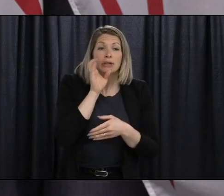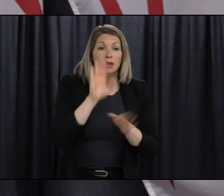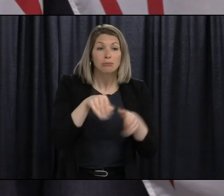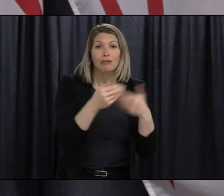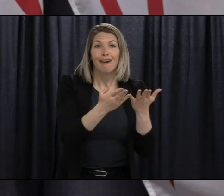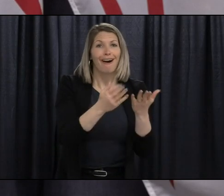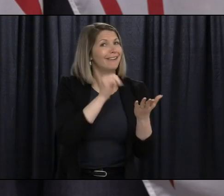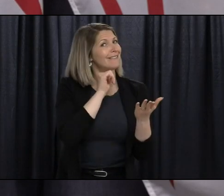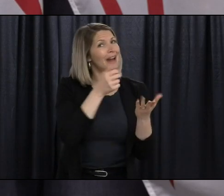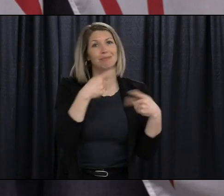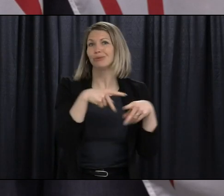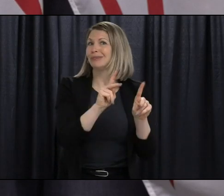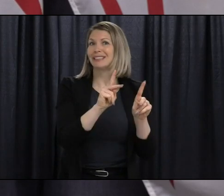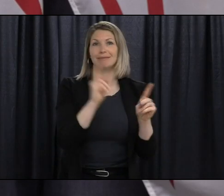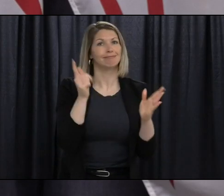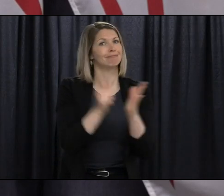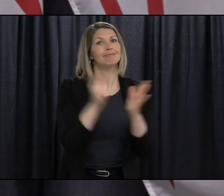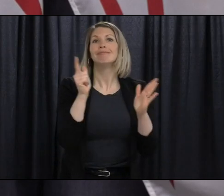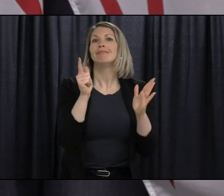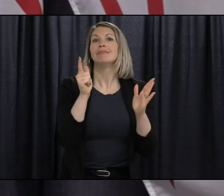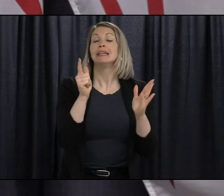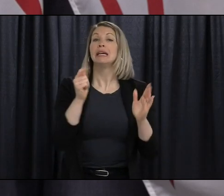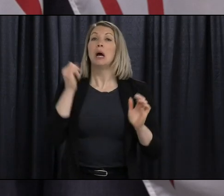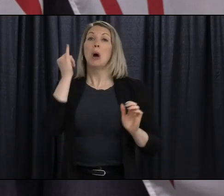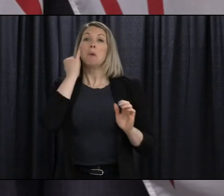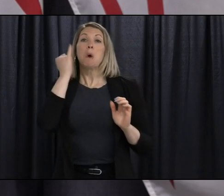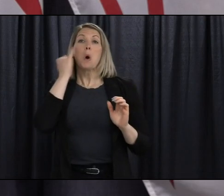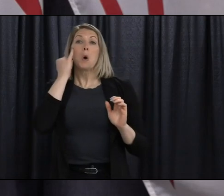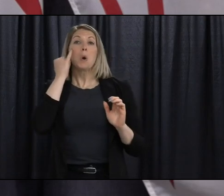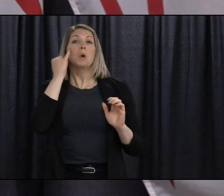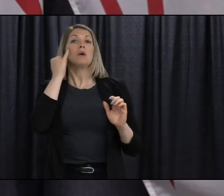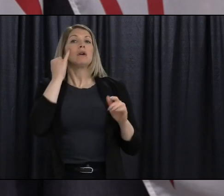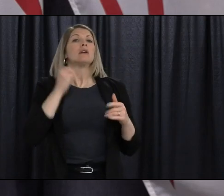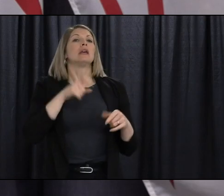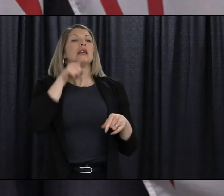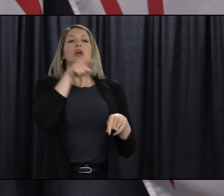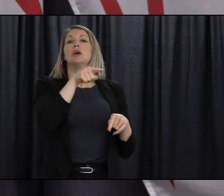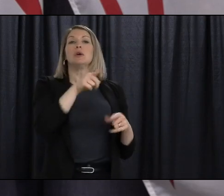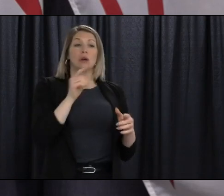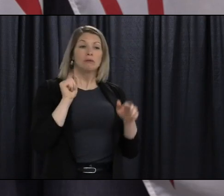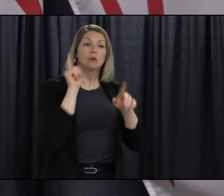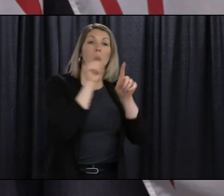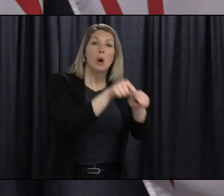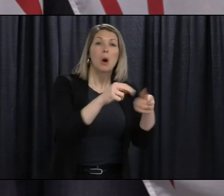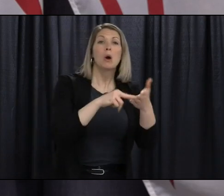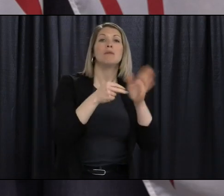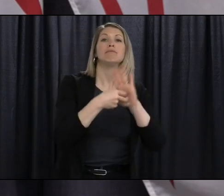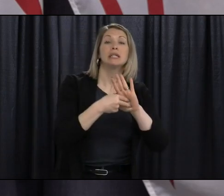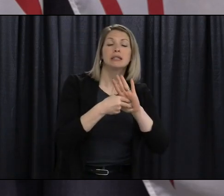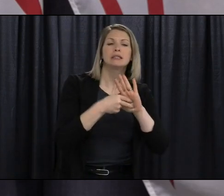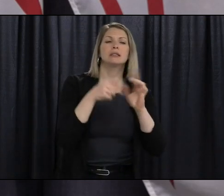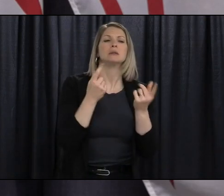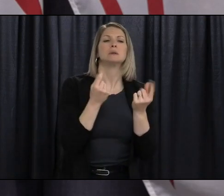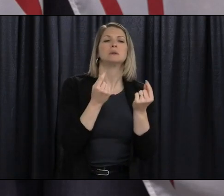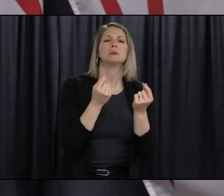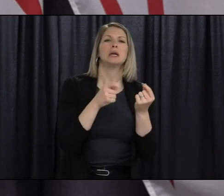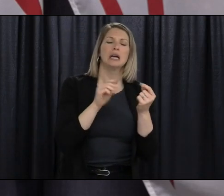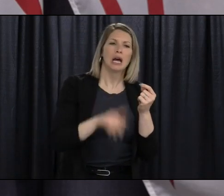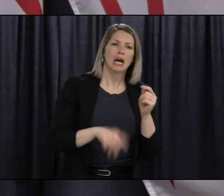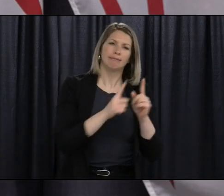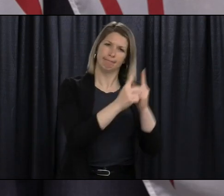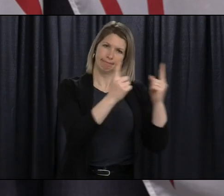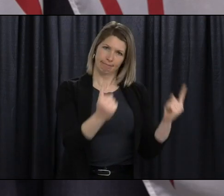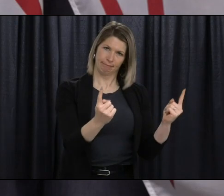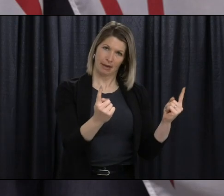these gatherings are reminded they must still keep a safe physical distance from others and can only attend if they do not